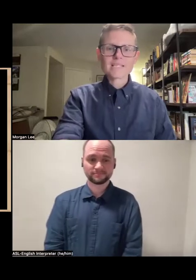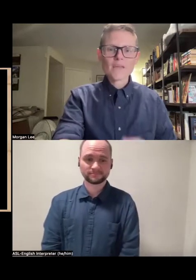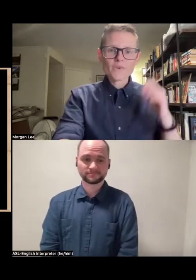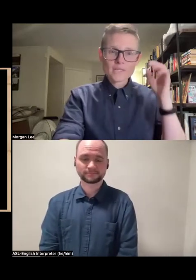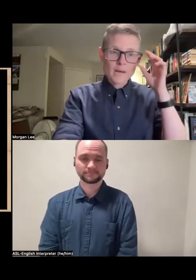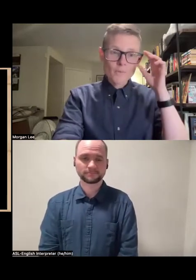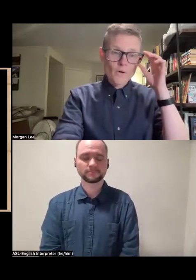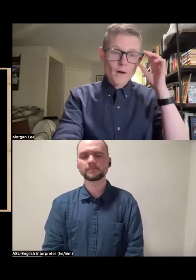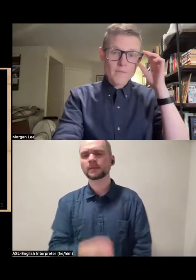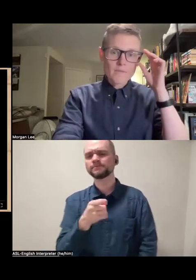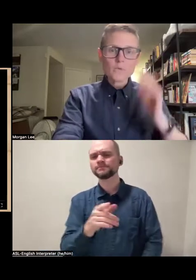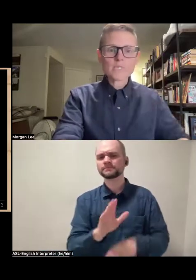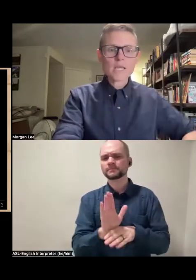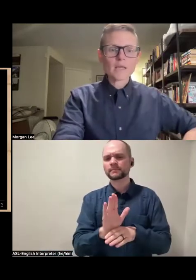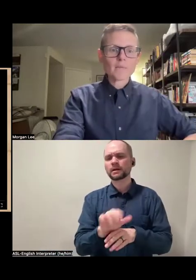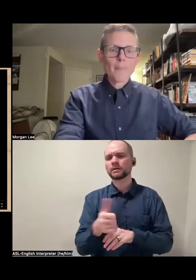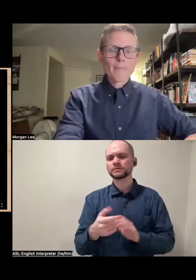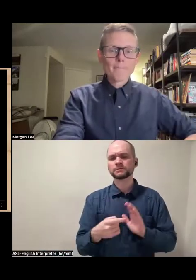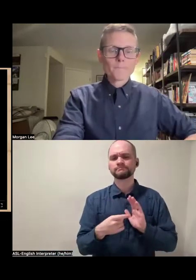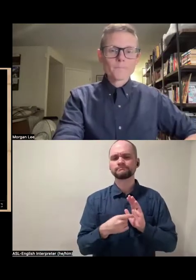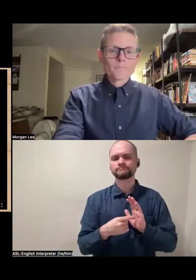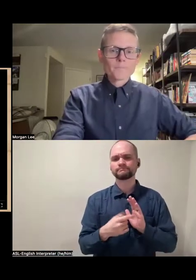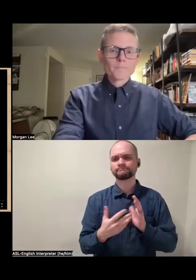This is another example of using,